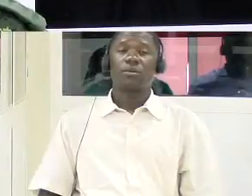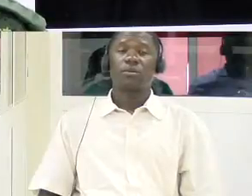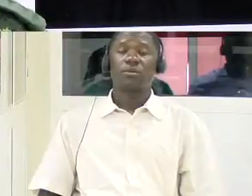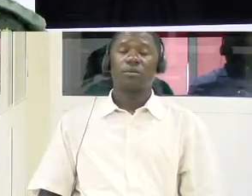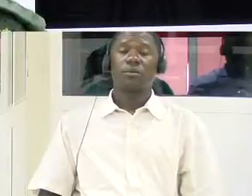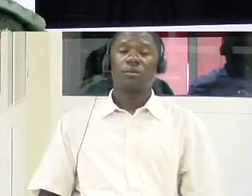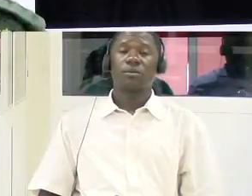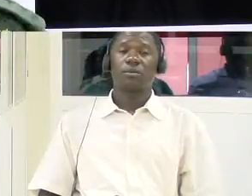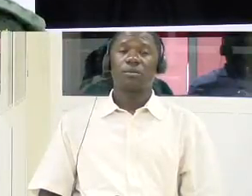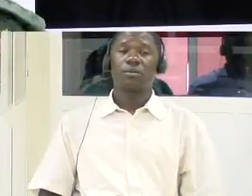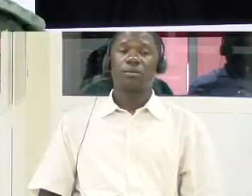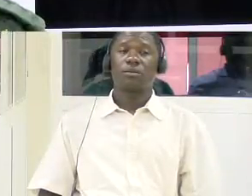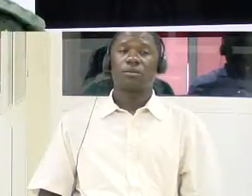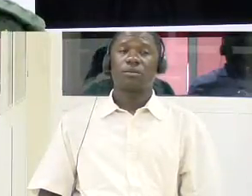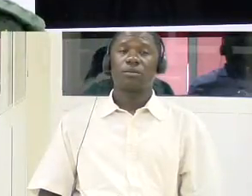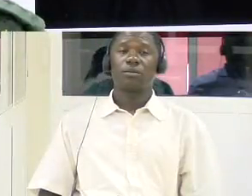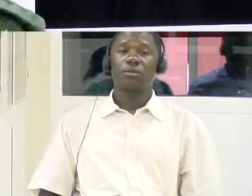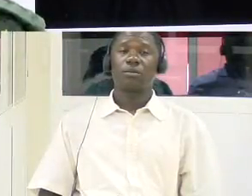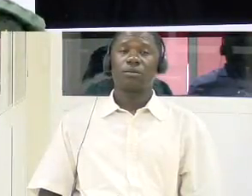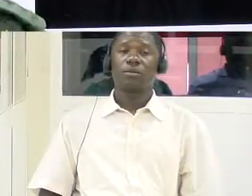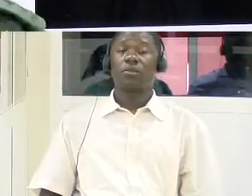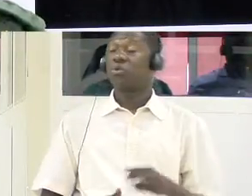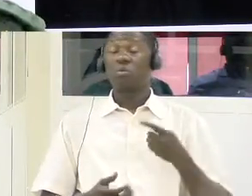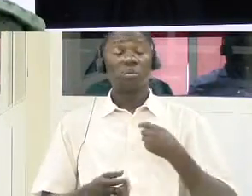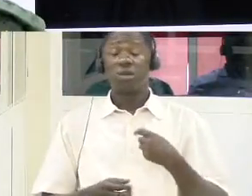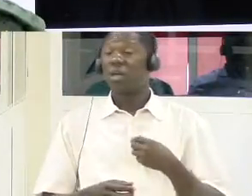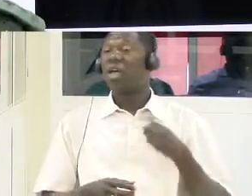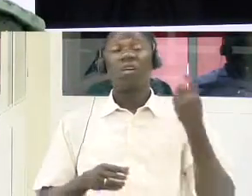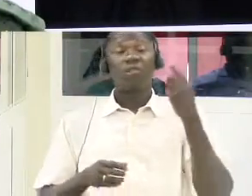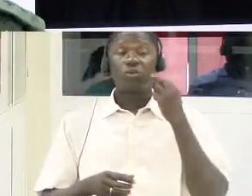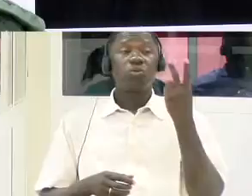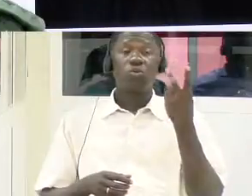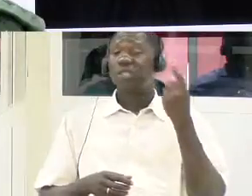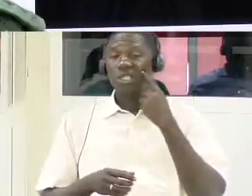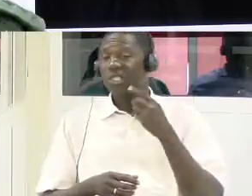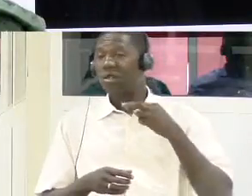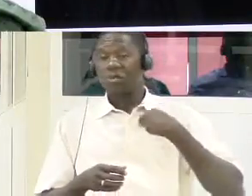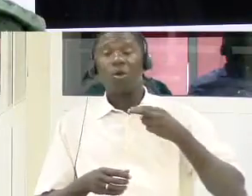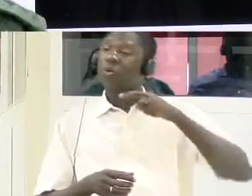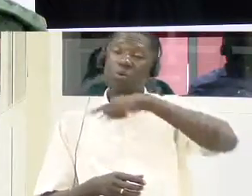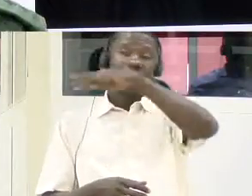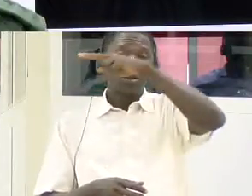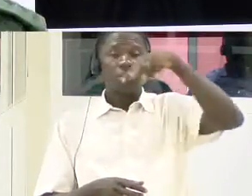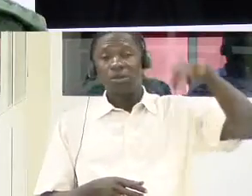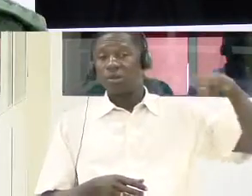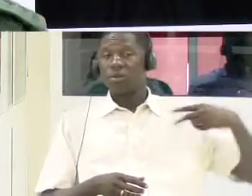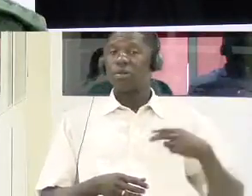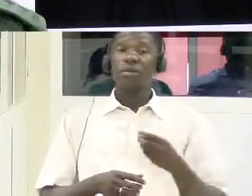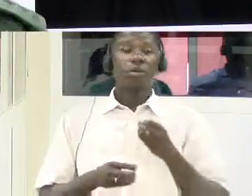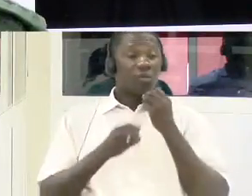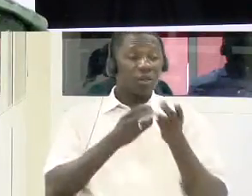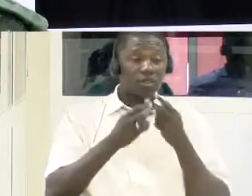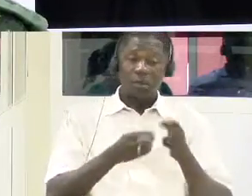So as I said, I was going around every 2 days. So we were given instructions to establish a